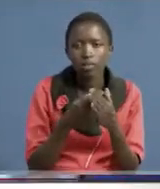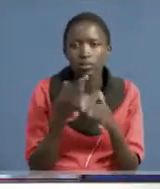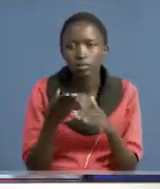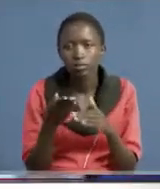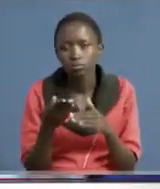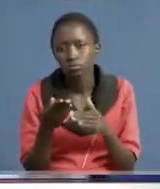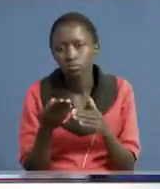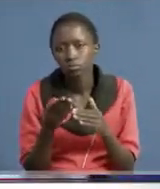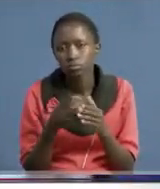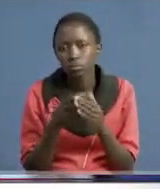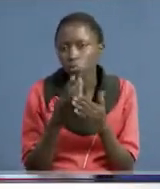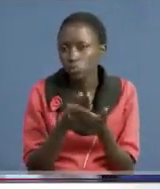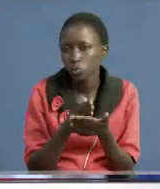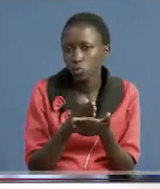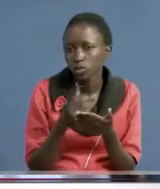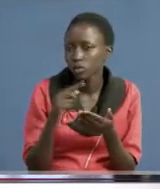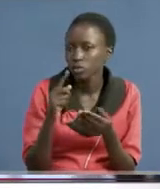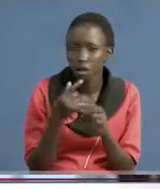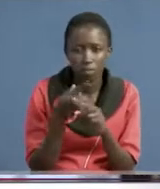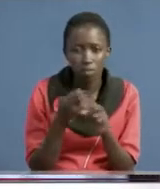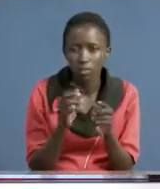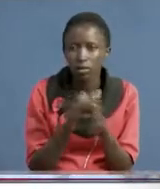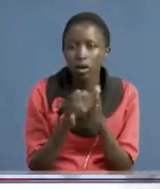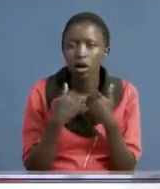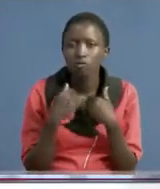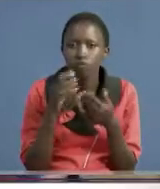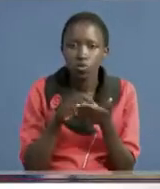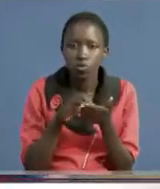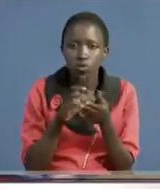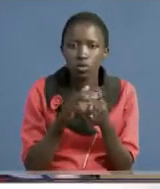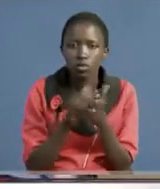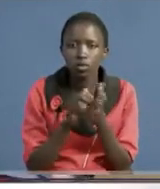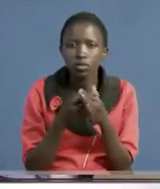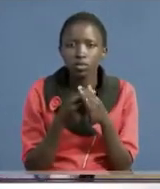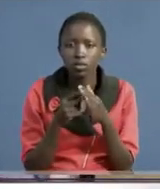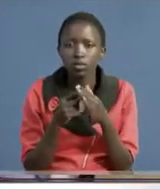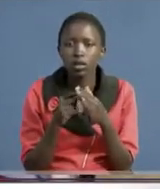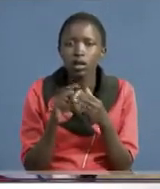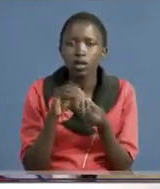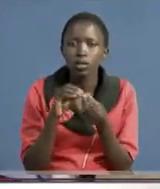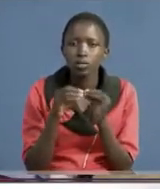may be partially true, the scheme has conditions, among them those that limit the number